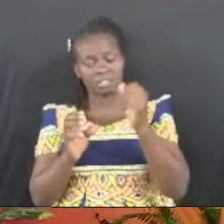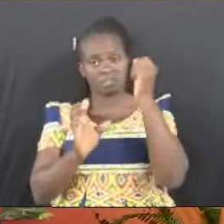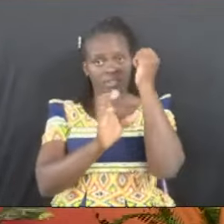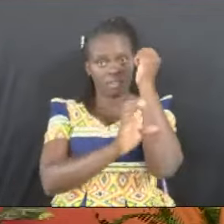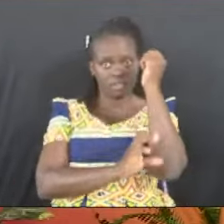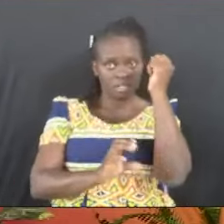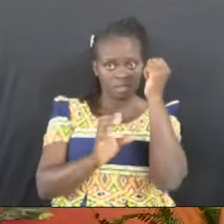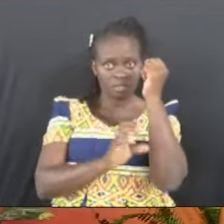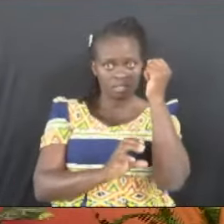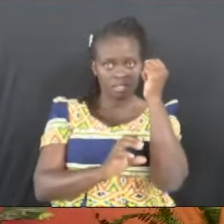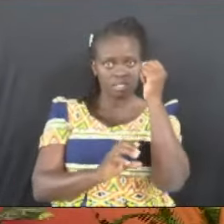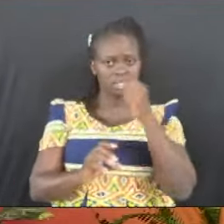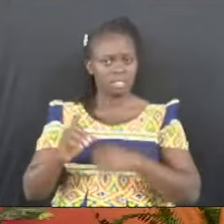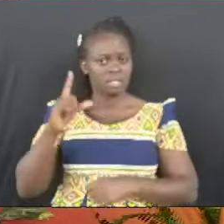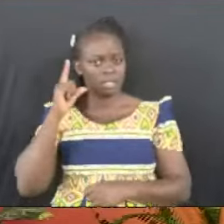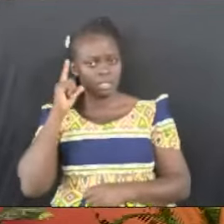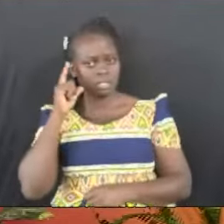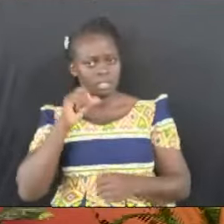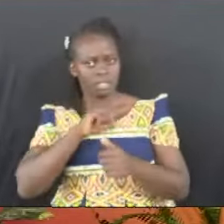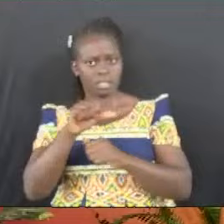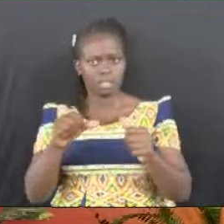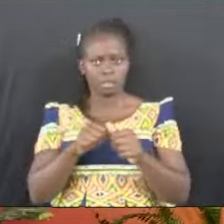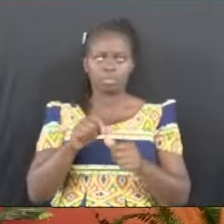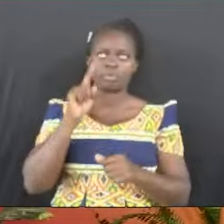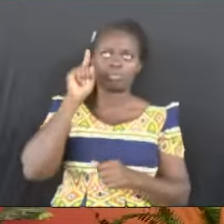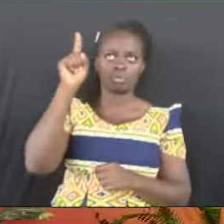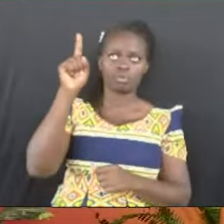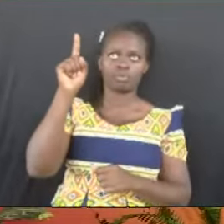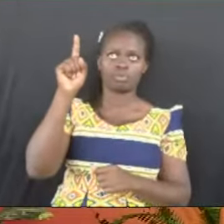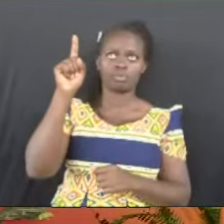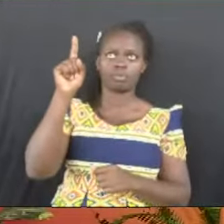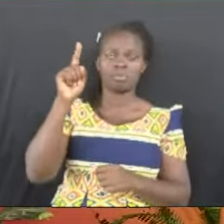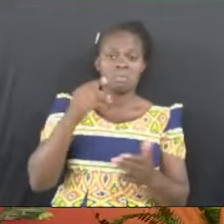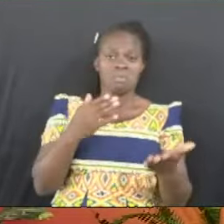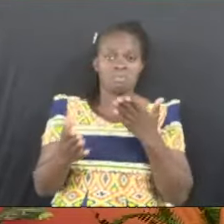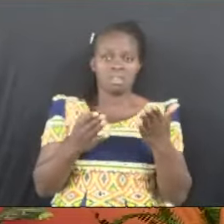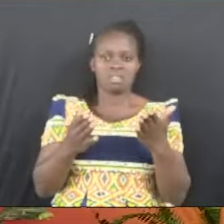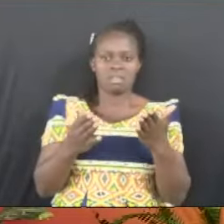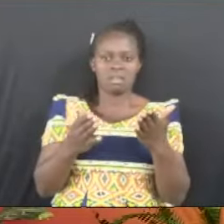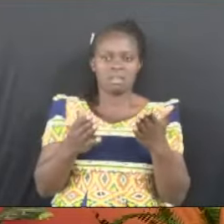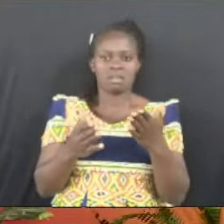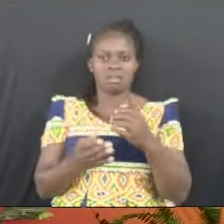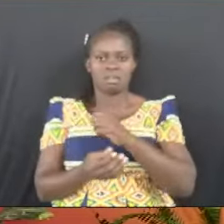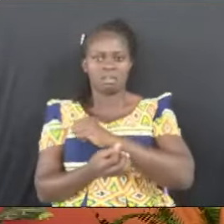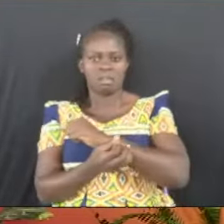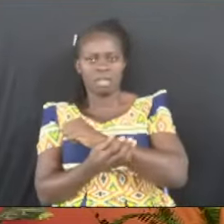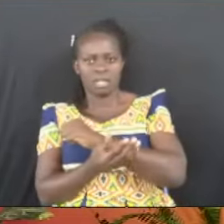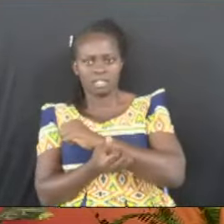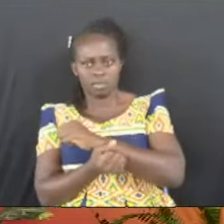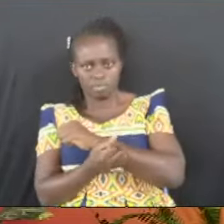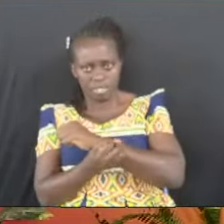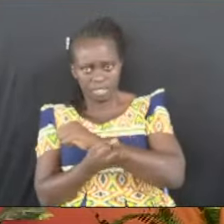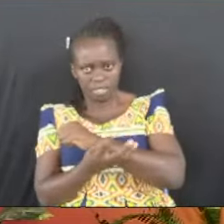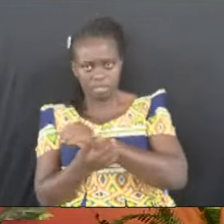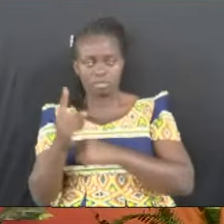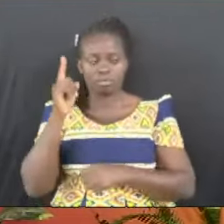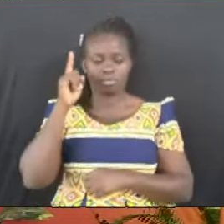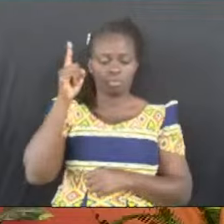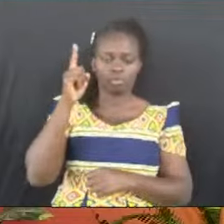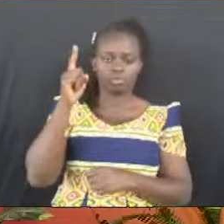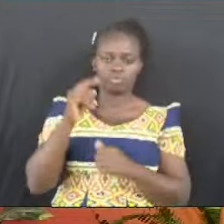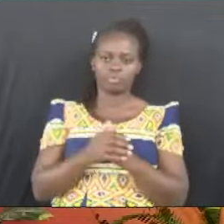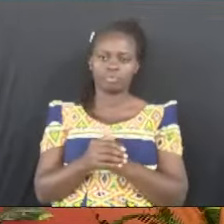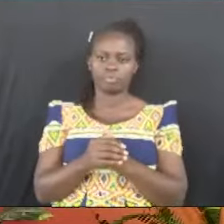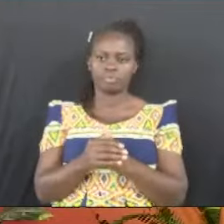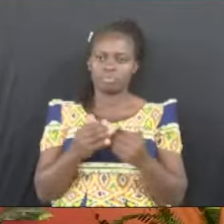about you in Christ, but may they experience you through us. May we